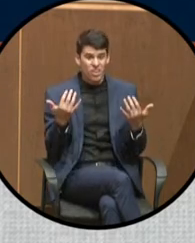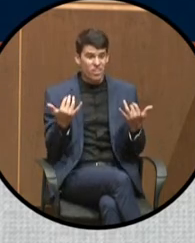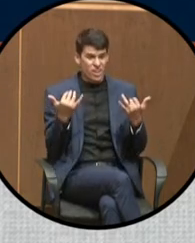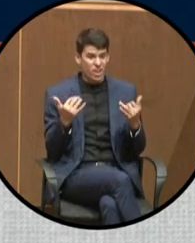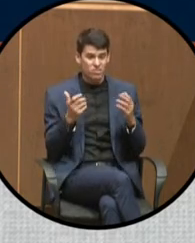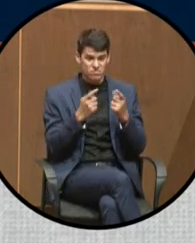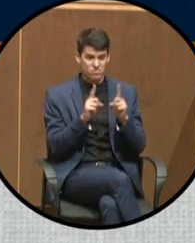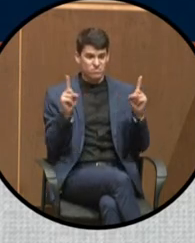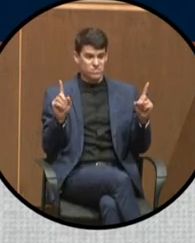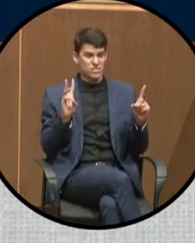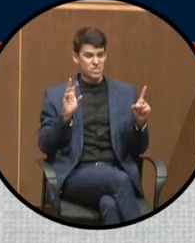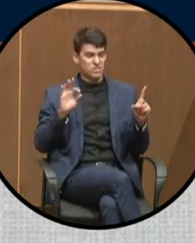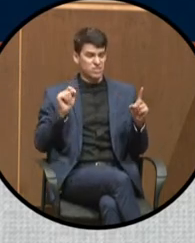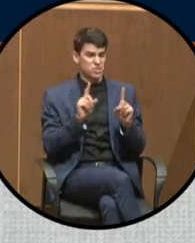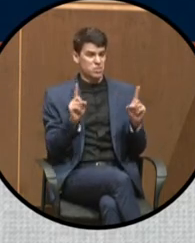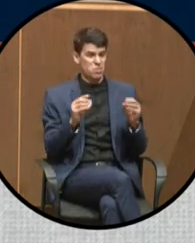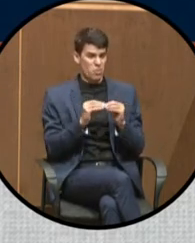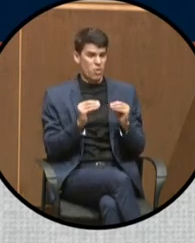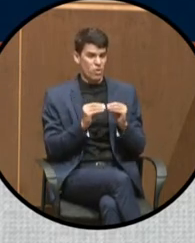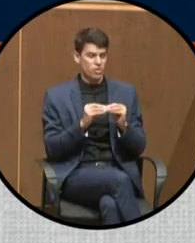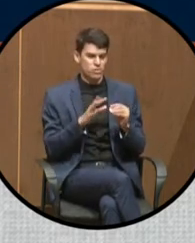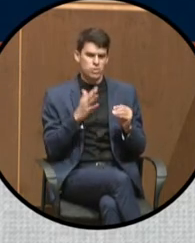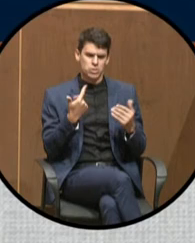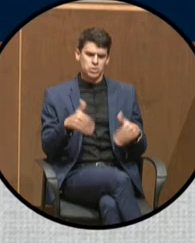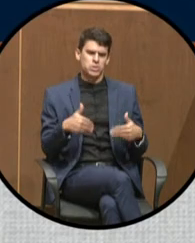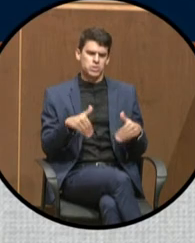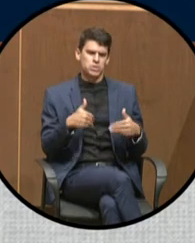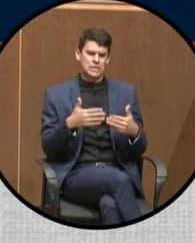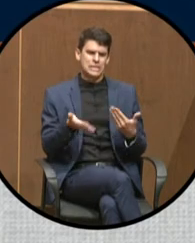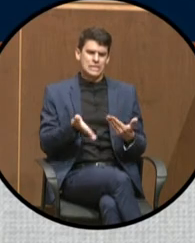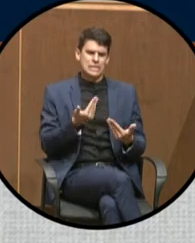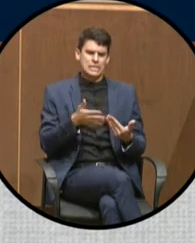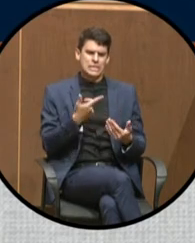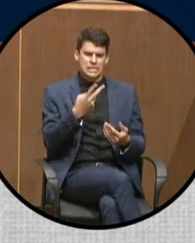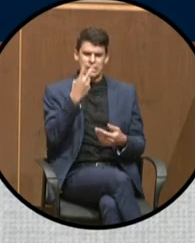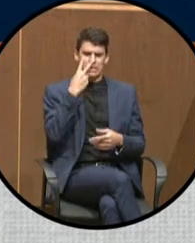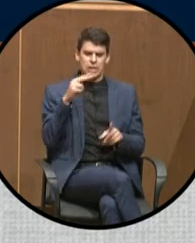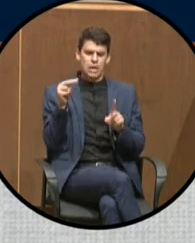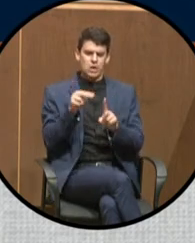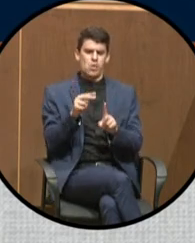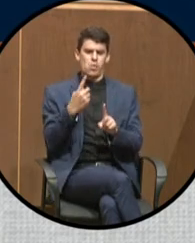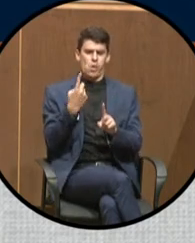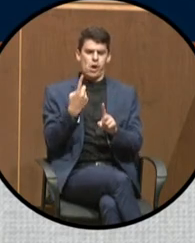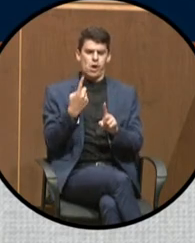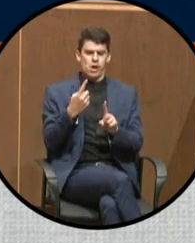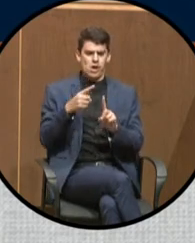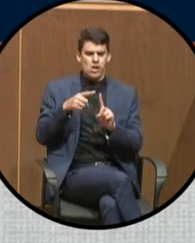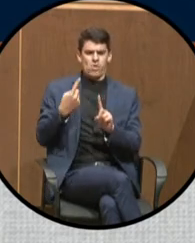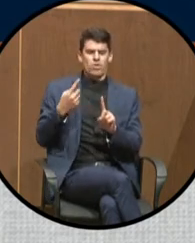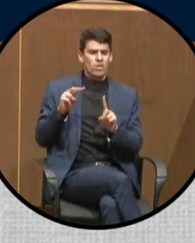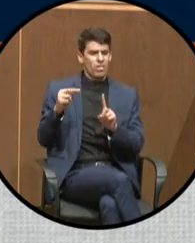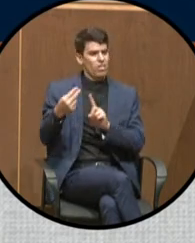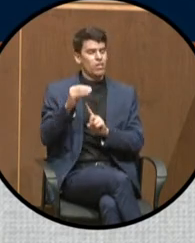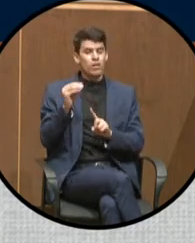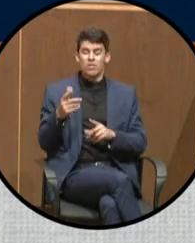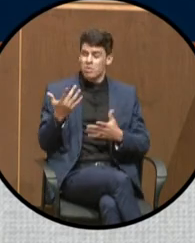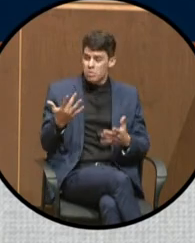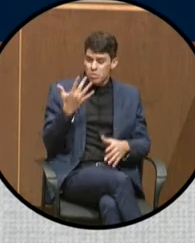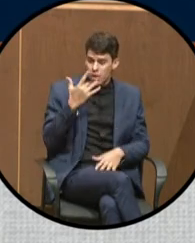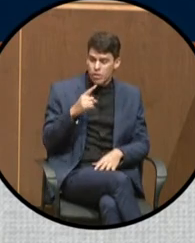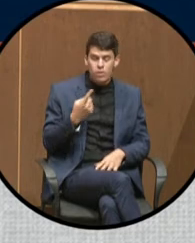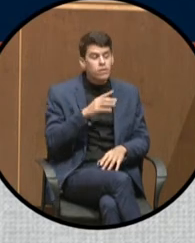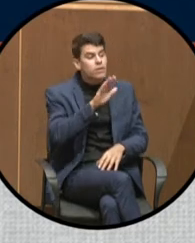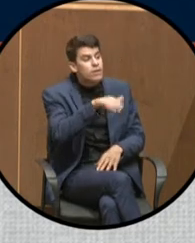them. It's obvious there is a strong narrative meant to scare us and Ms. to take our rights and liberties away. Ms. Riley. Why would one only speak?